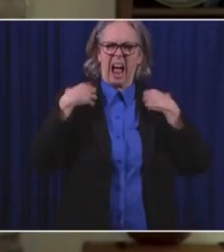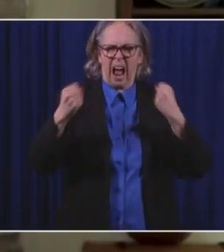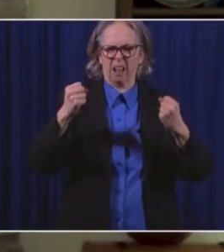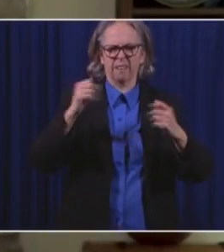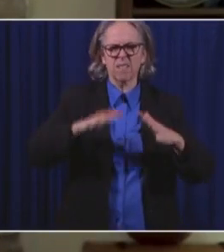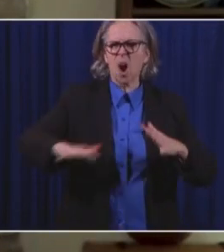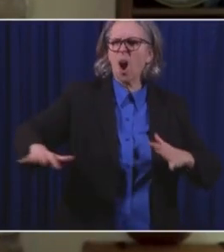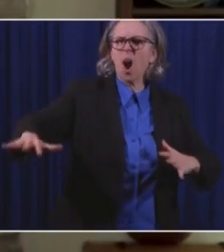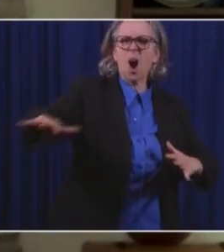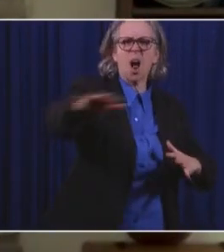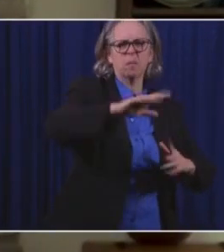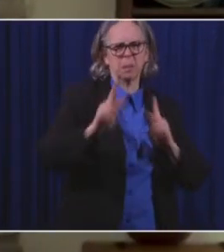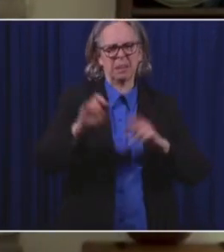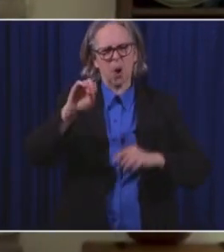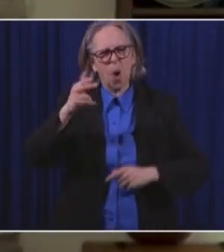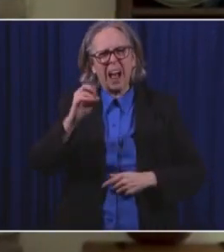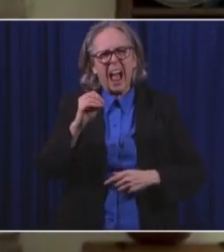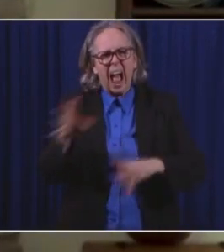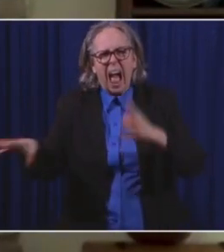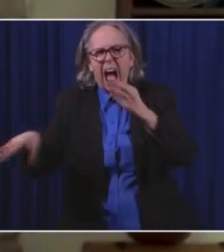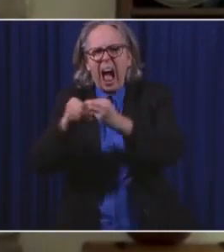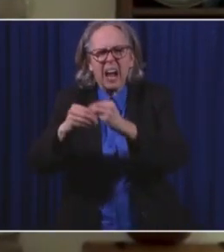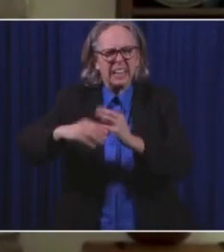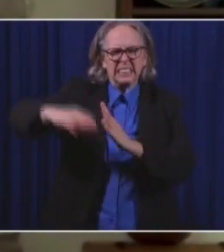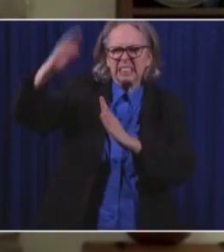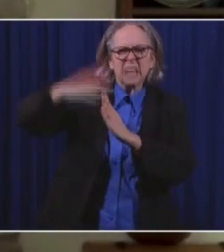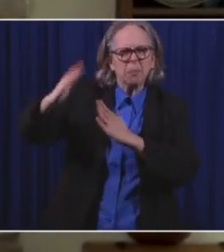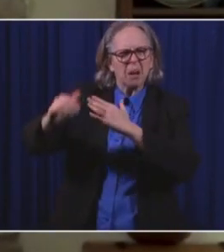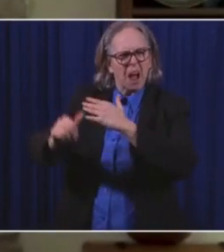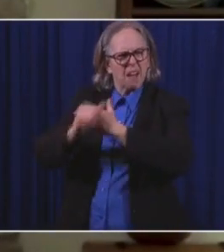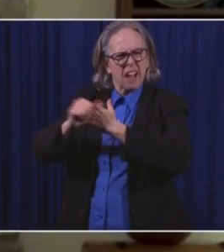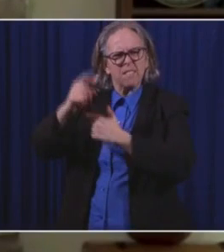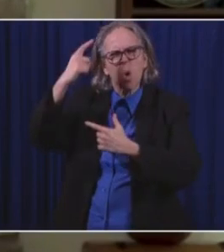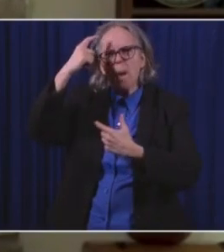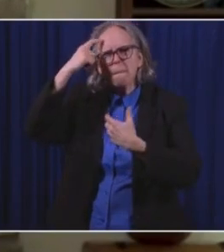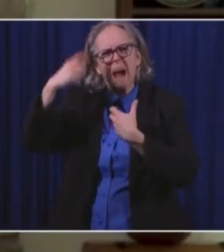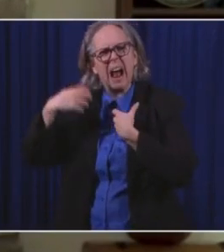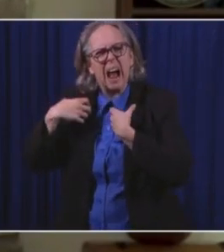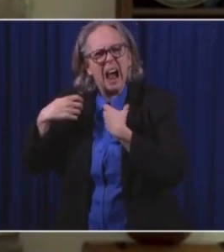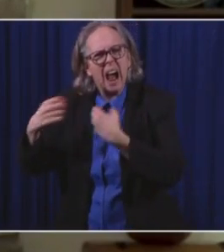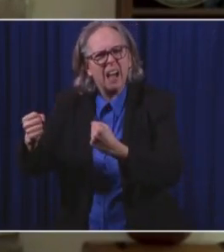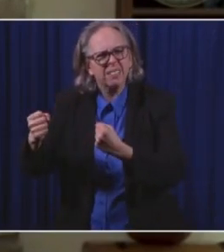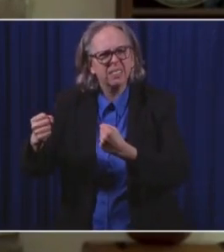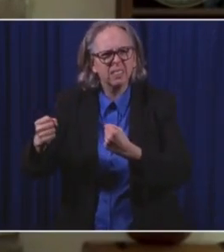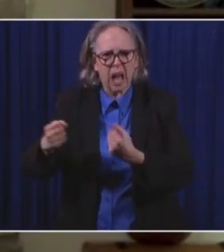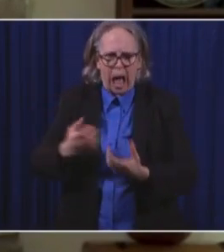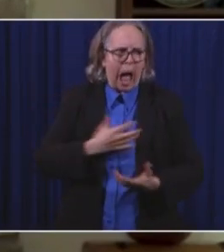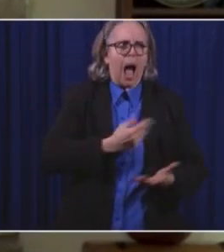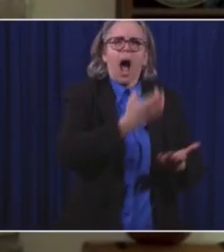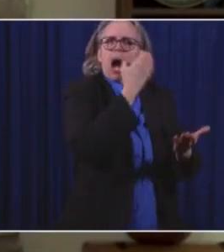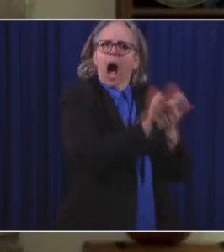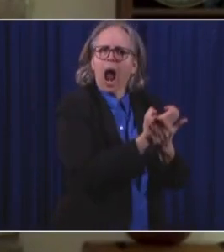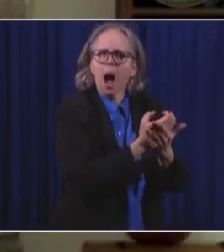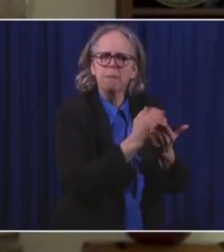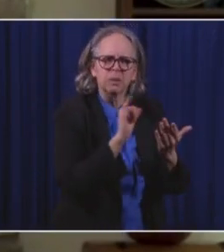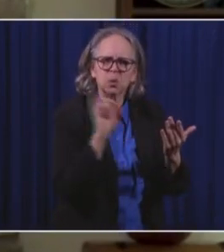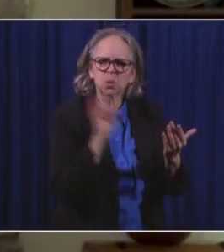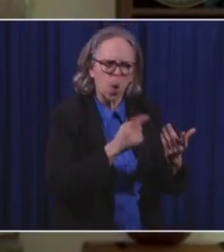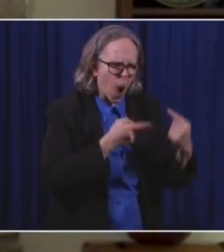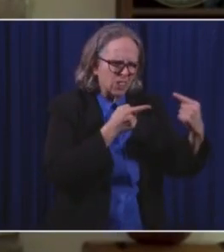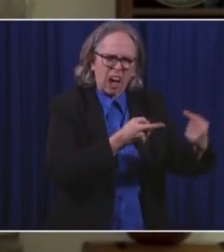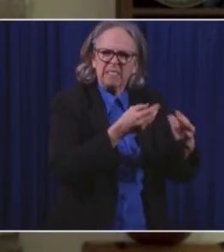of our citizens, as well as the biggest threat to our economic security. As your